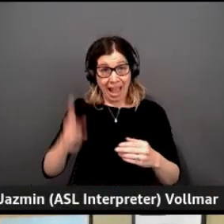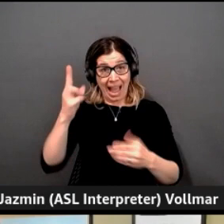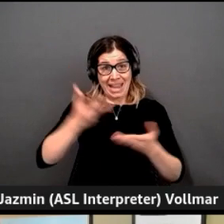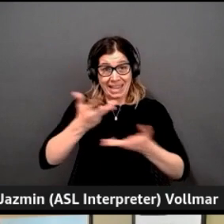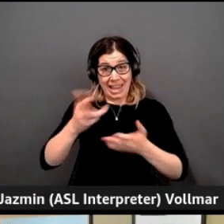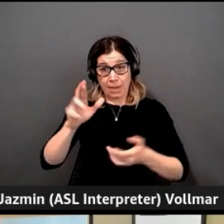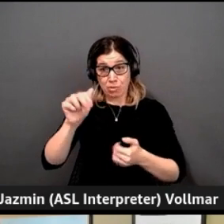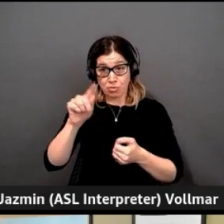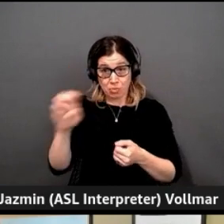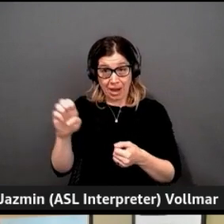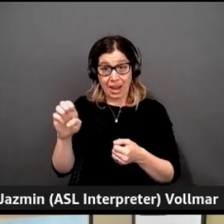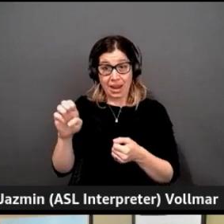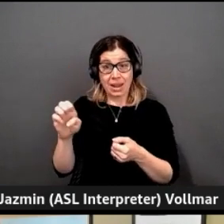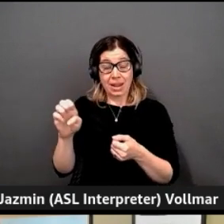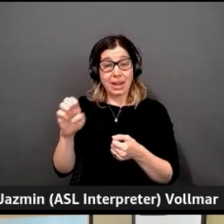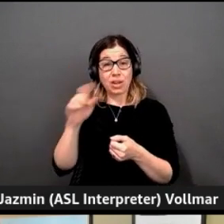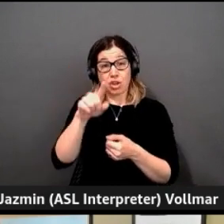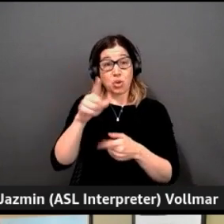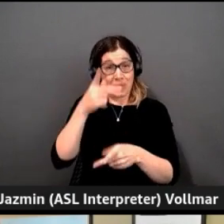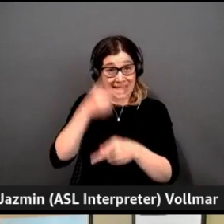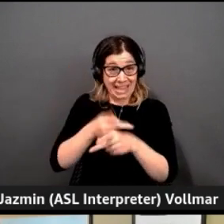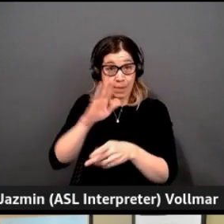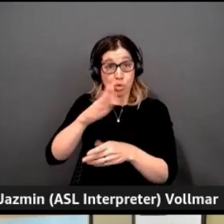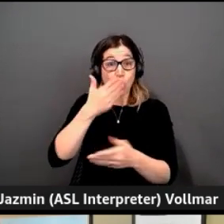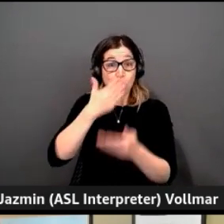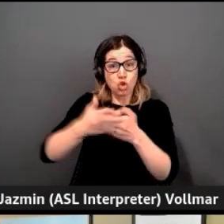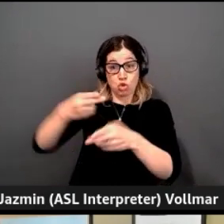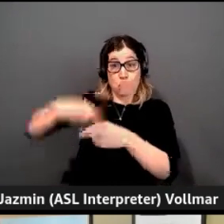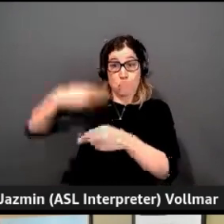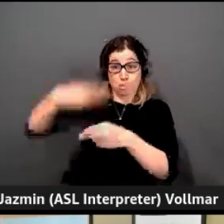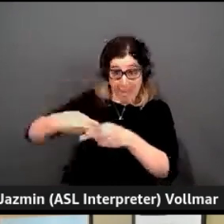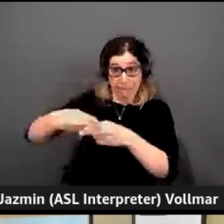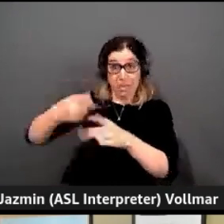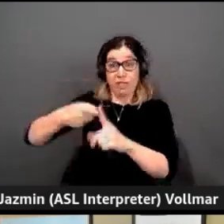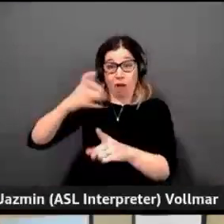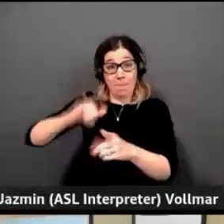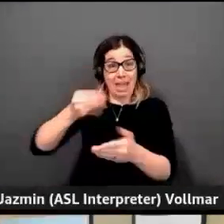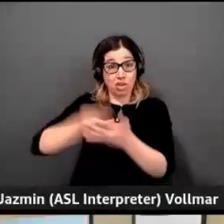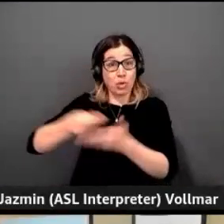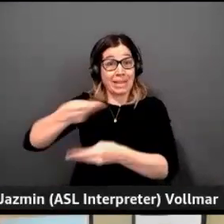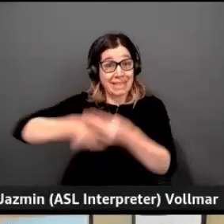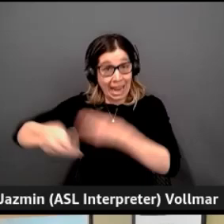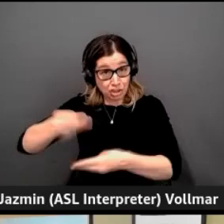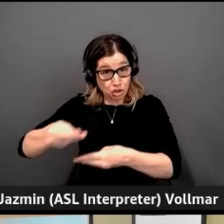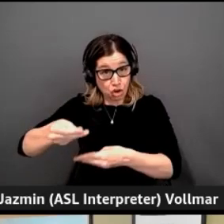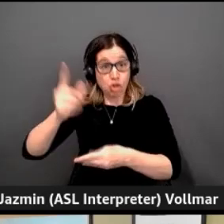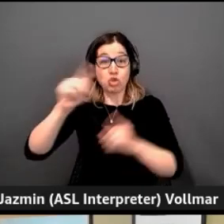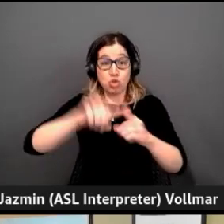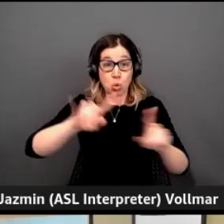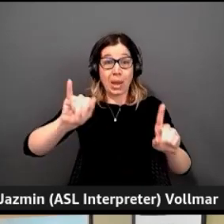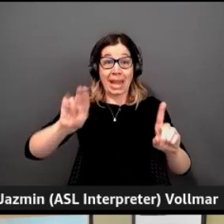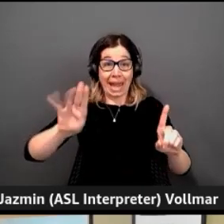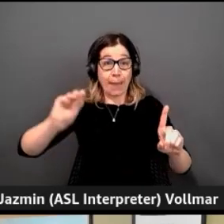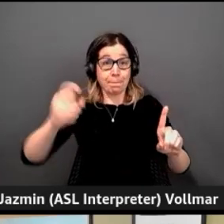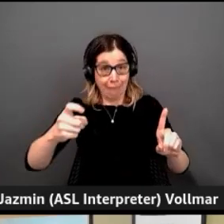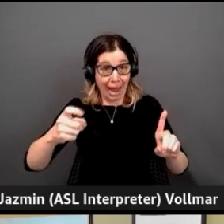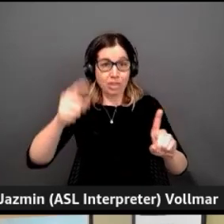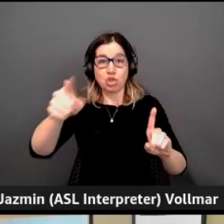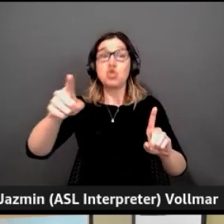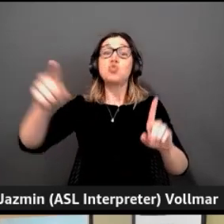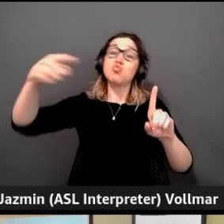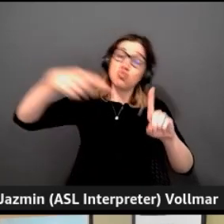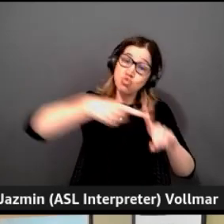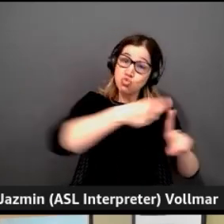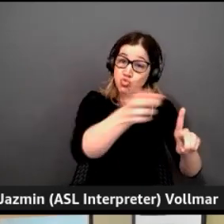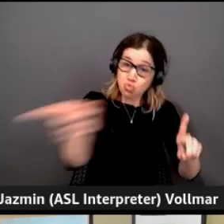that means is that you keep your good reputation from your transactional, that it goes to inbox, and you route your marketing through a separate IP